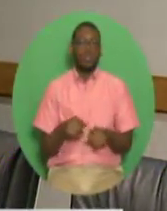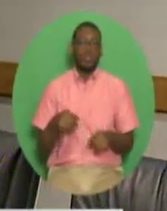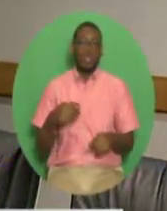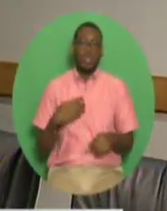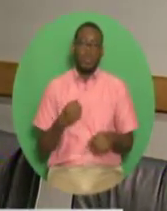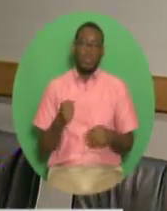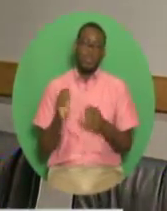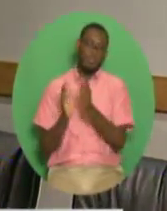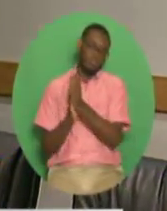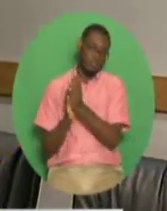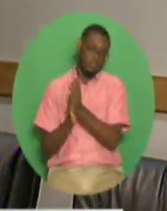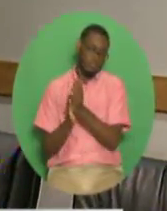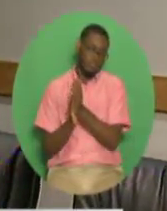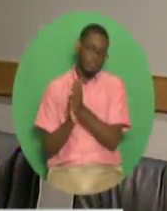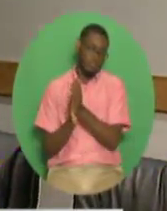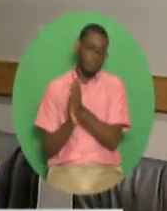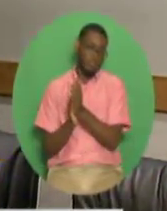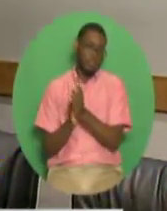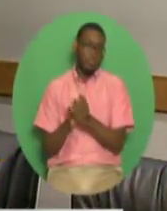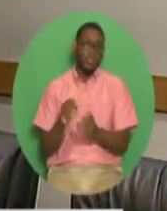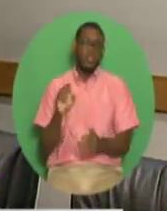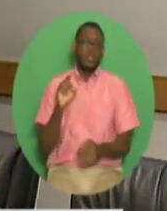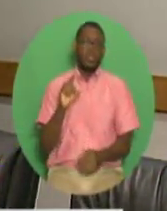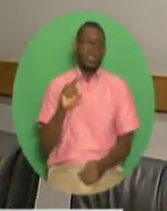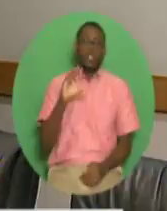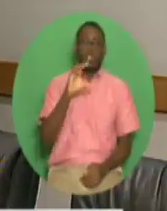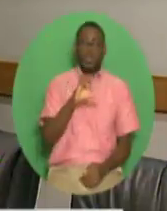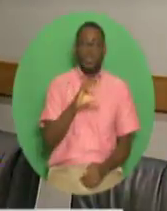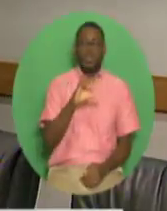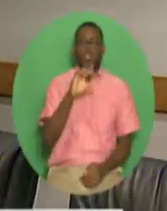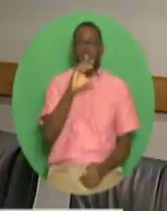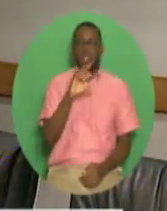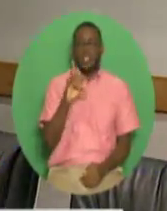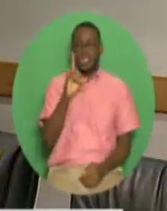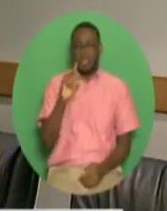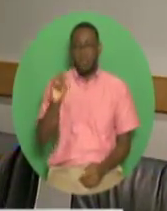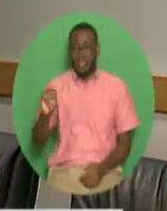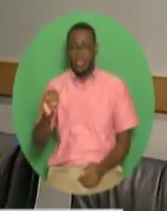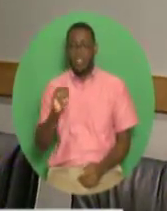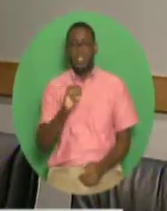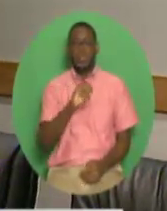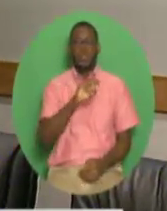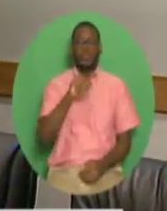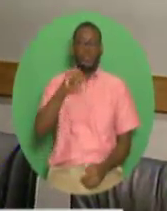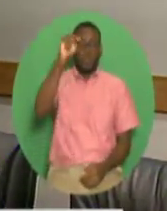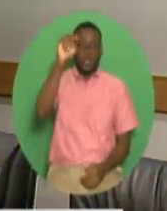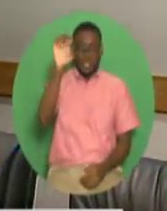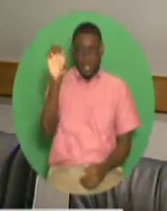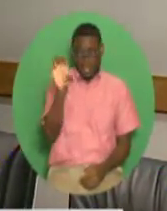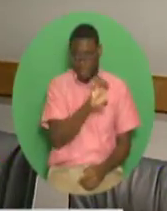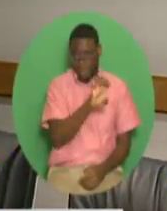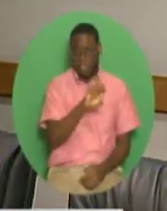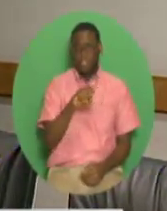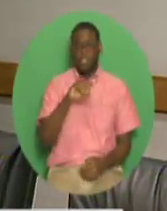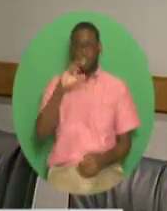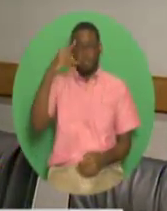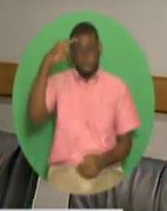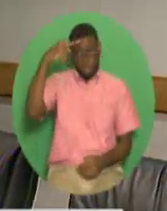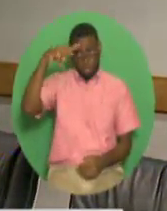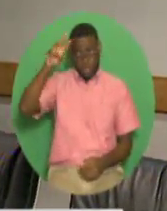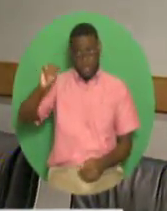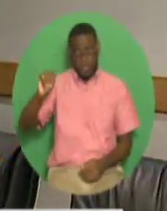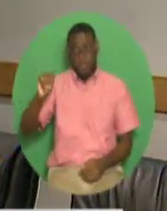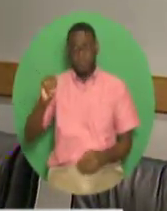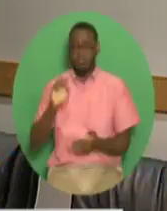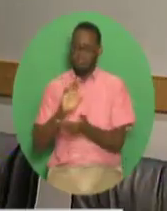thank the Member of Parliament for Diego Martin West and Diego Martin Northeast, the Prime Minister, first of all, on his second year as Prime